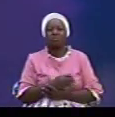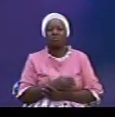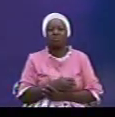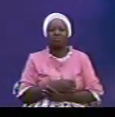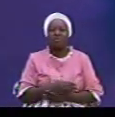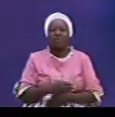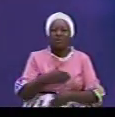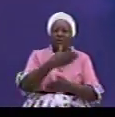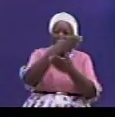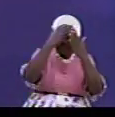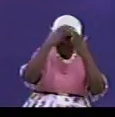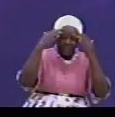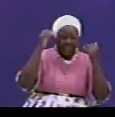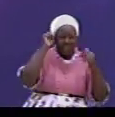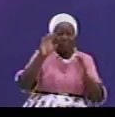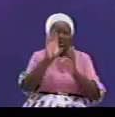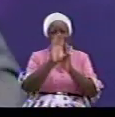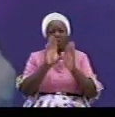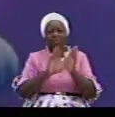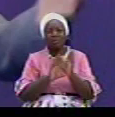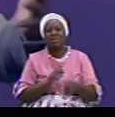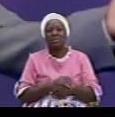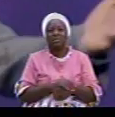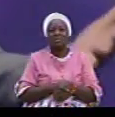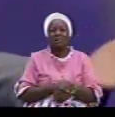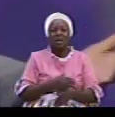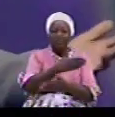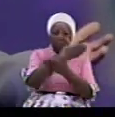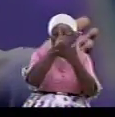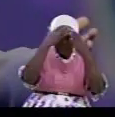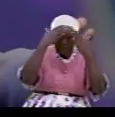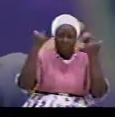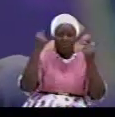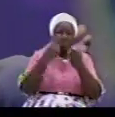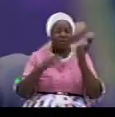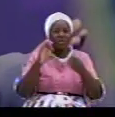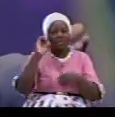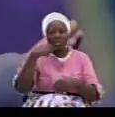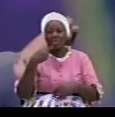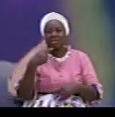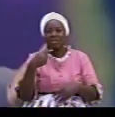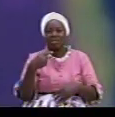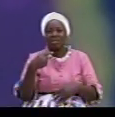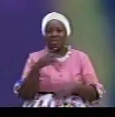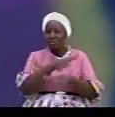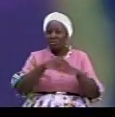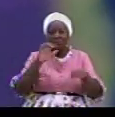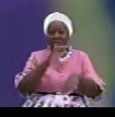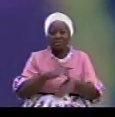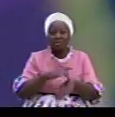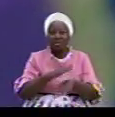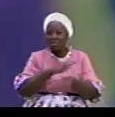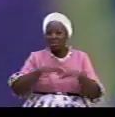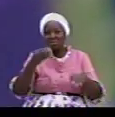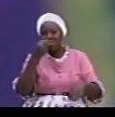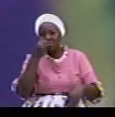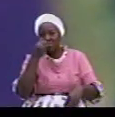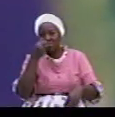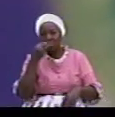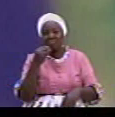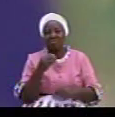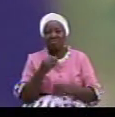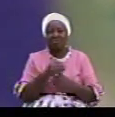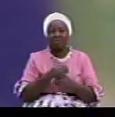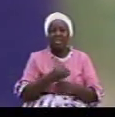Forget his commandment. Forget what he said. Don't touch. Don't eat.